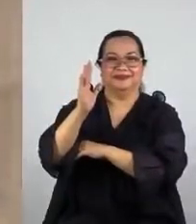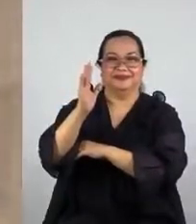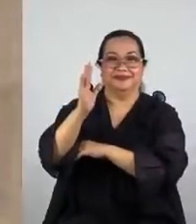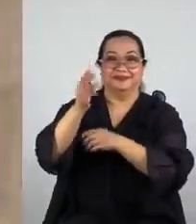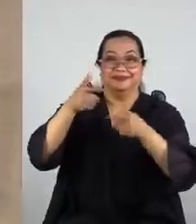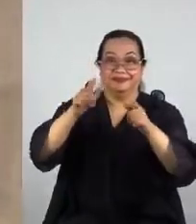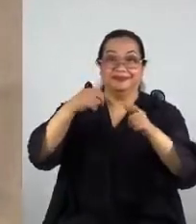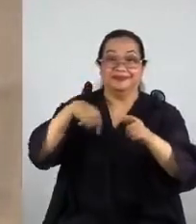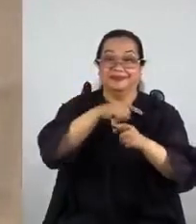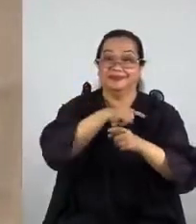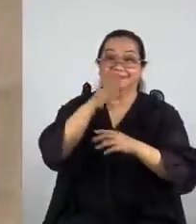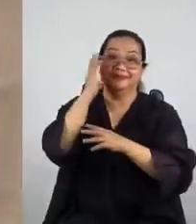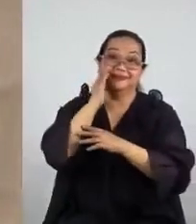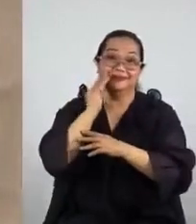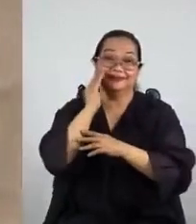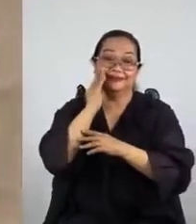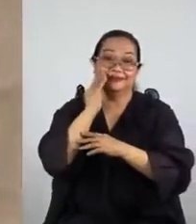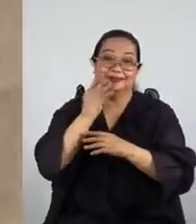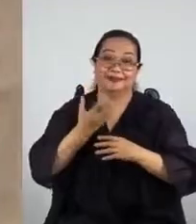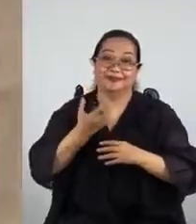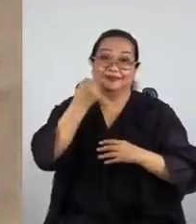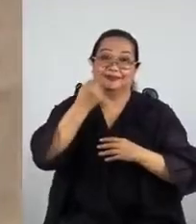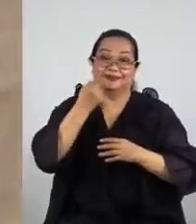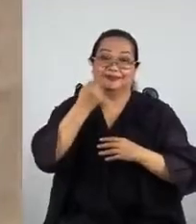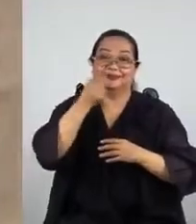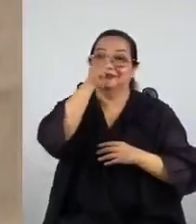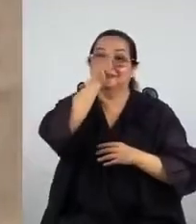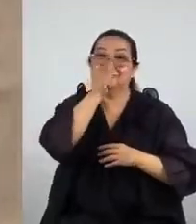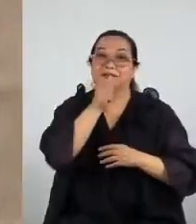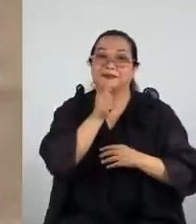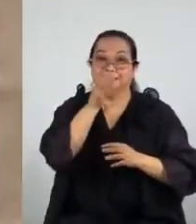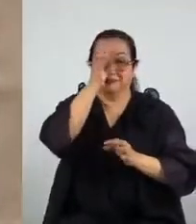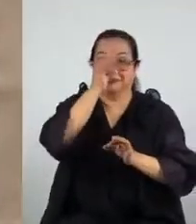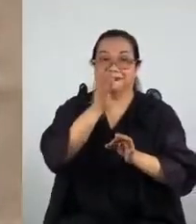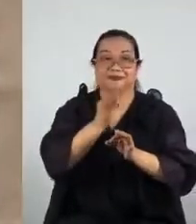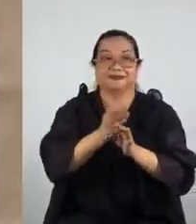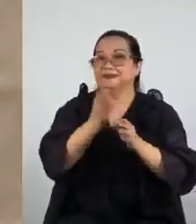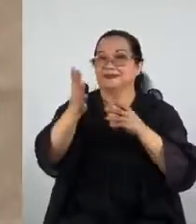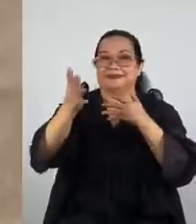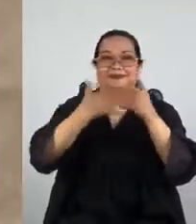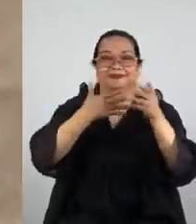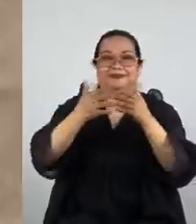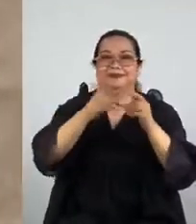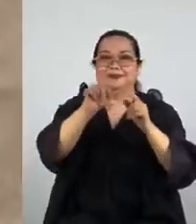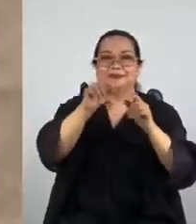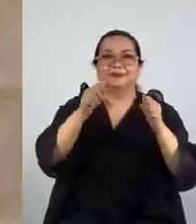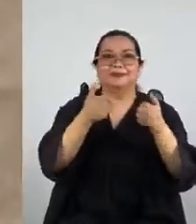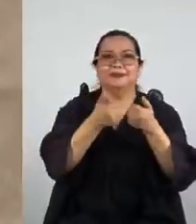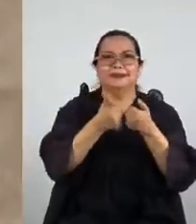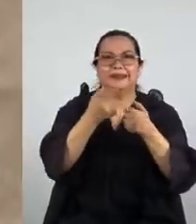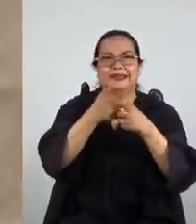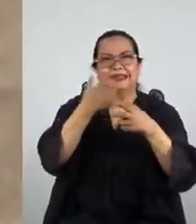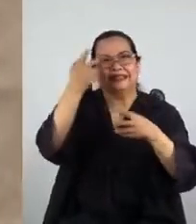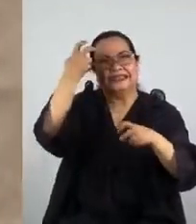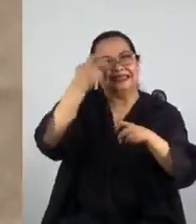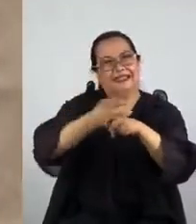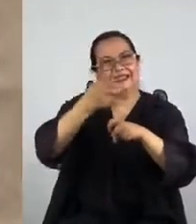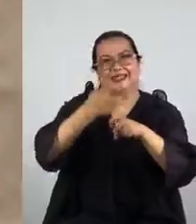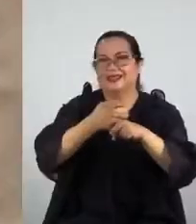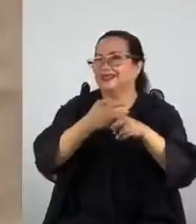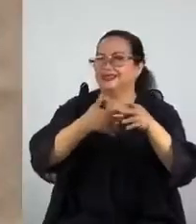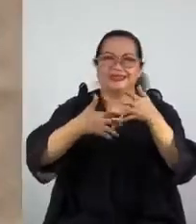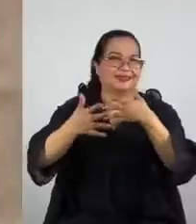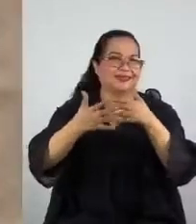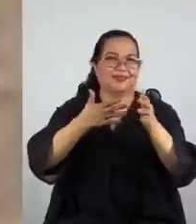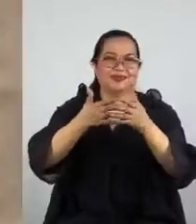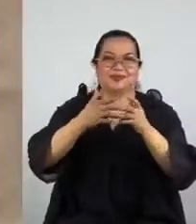Let us run in our own lanes with our enduring faith, no matter how challenging and grueling. Let